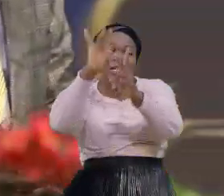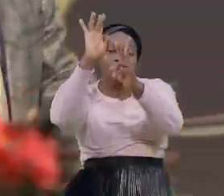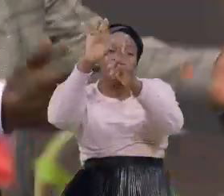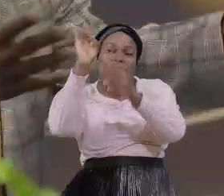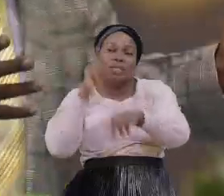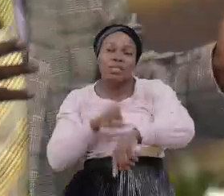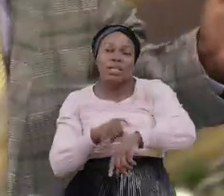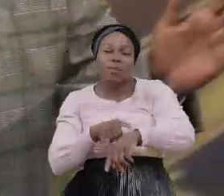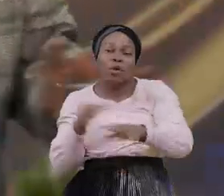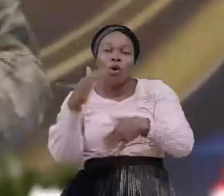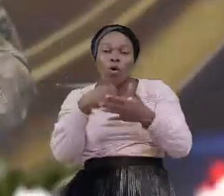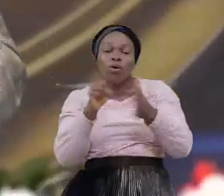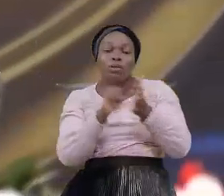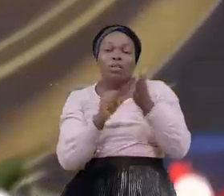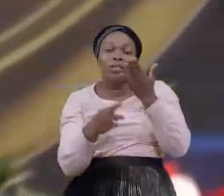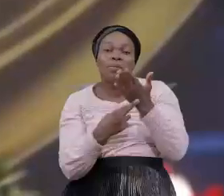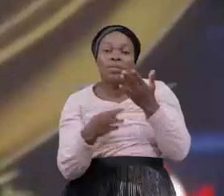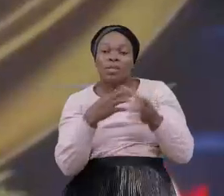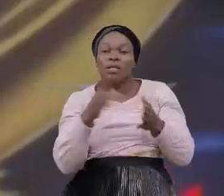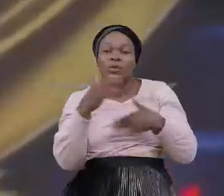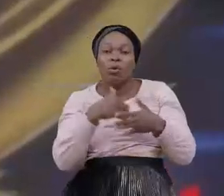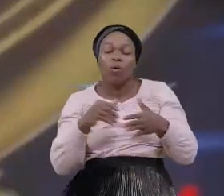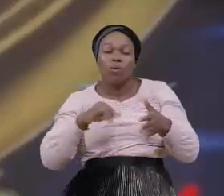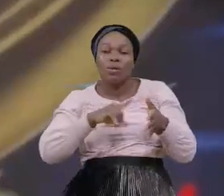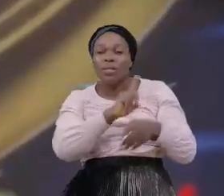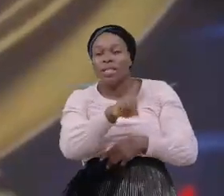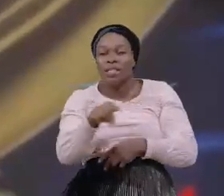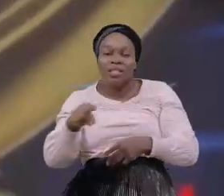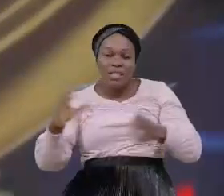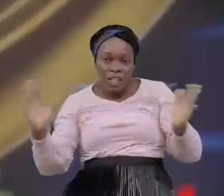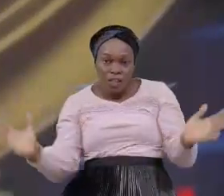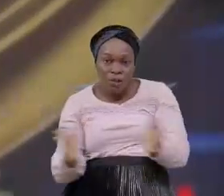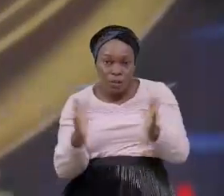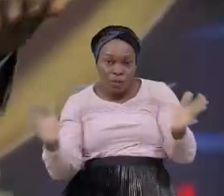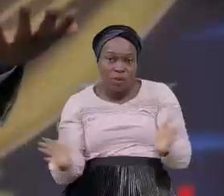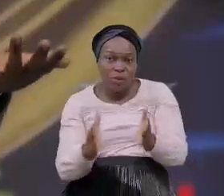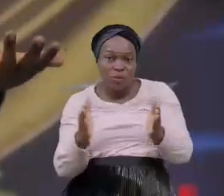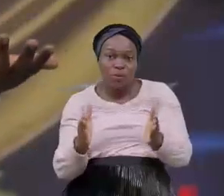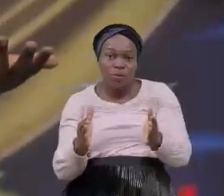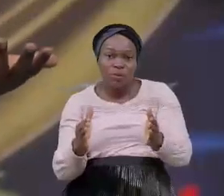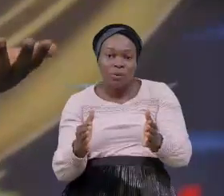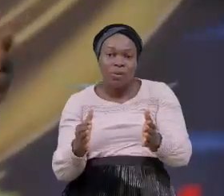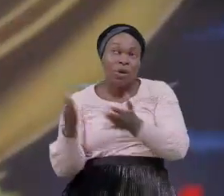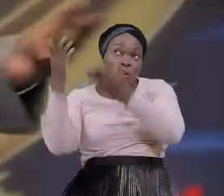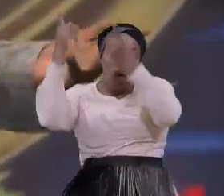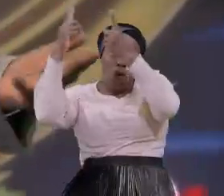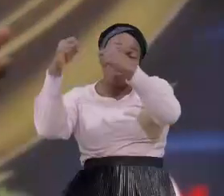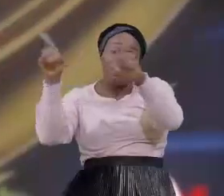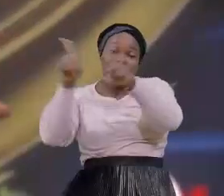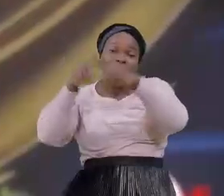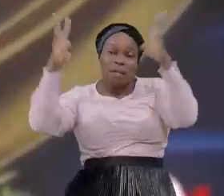seminars, and all these exhortations, the rain, like rain coming. All the encouragement, all